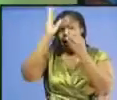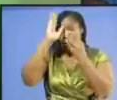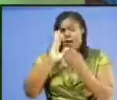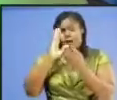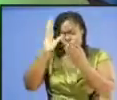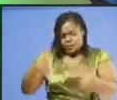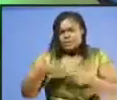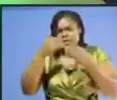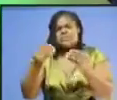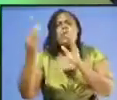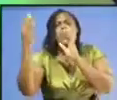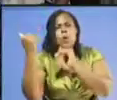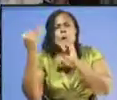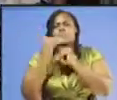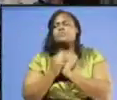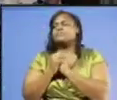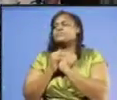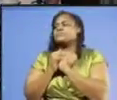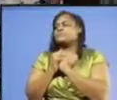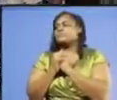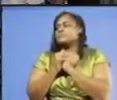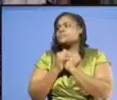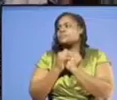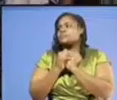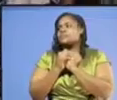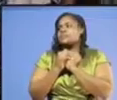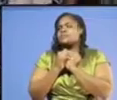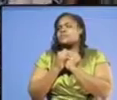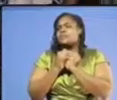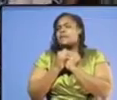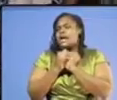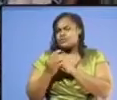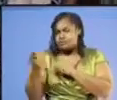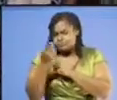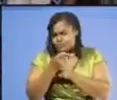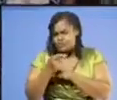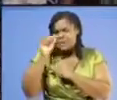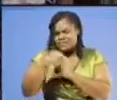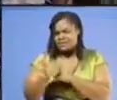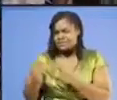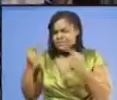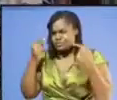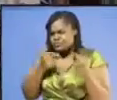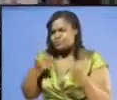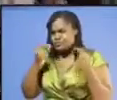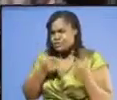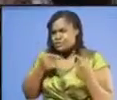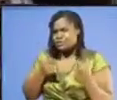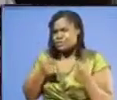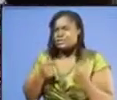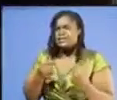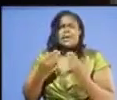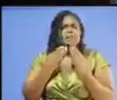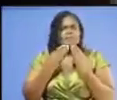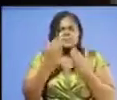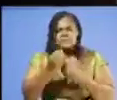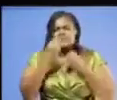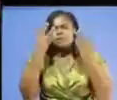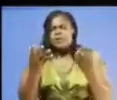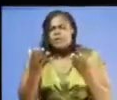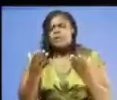will give you some hope. And though you're struggling, he said, goodness and